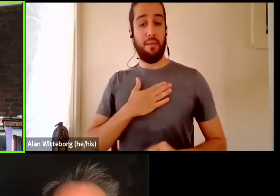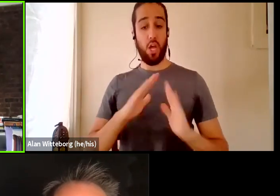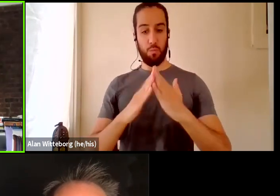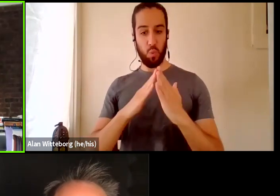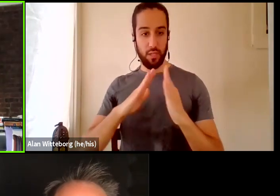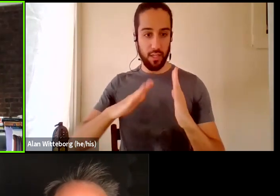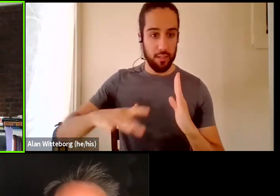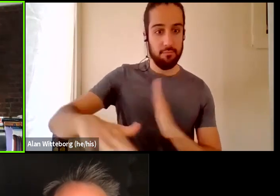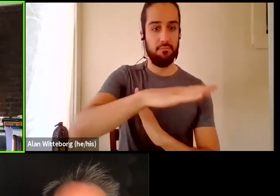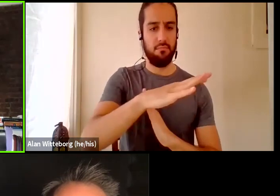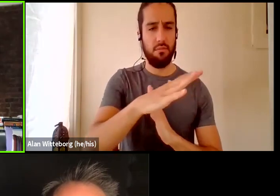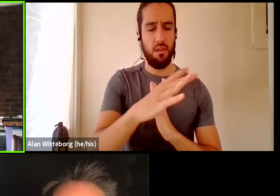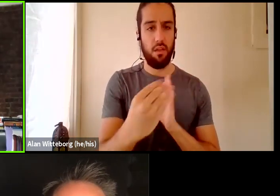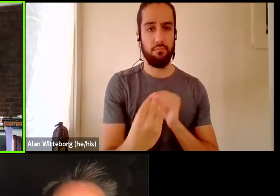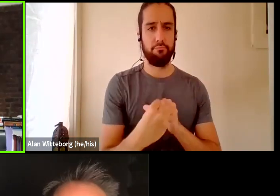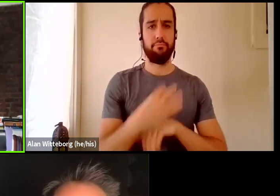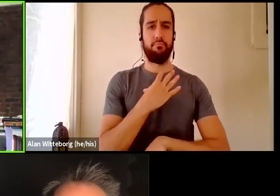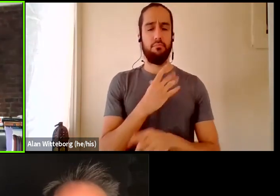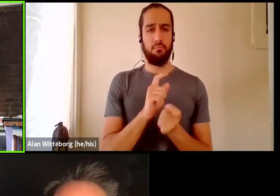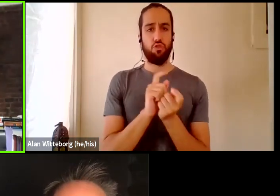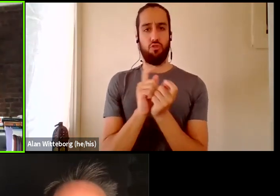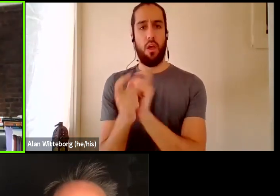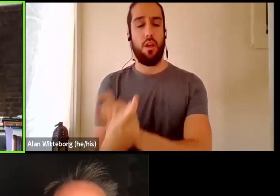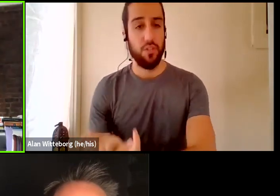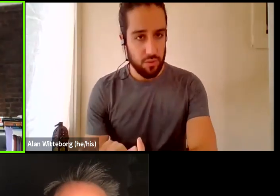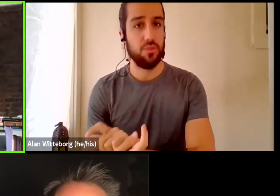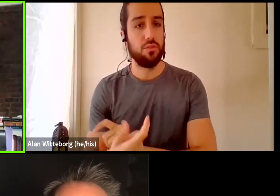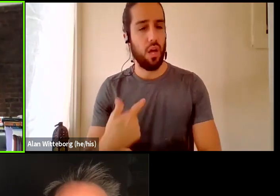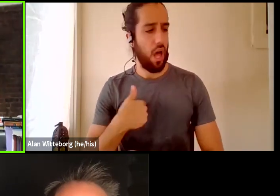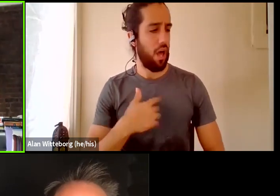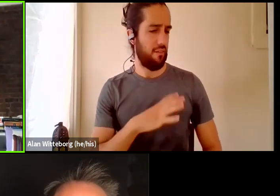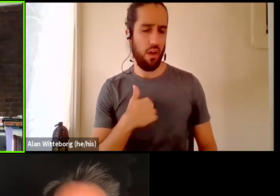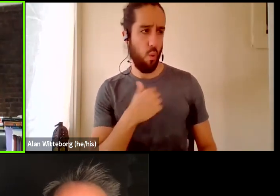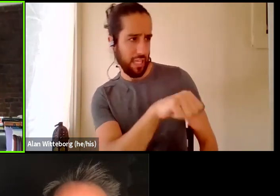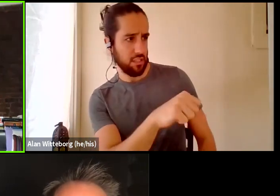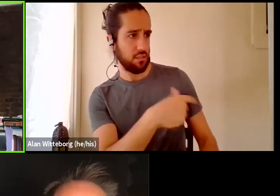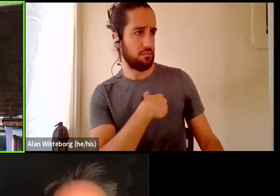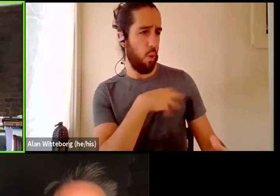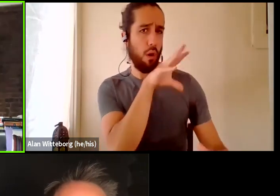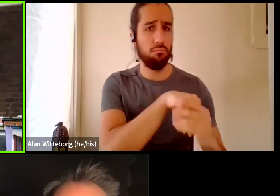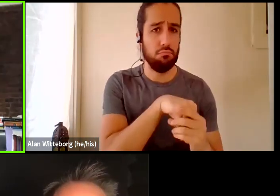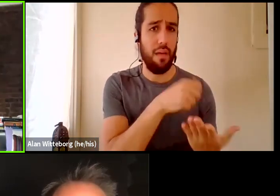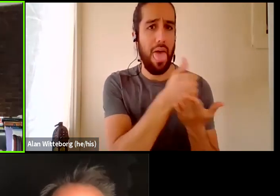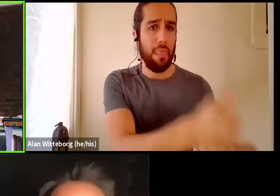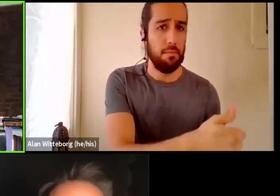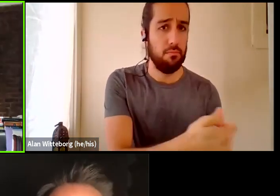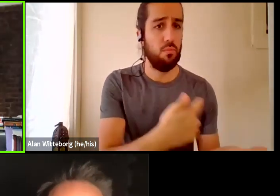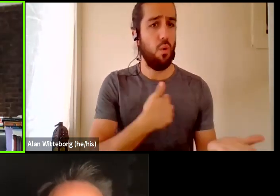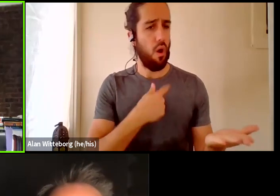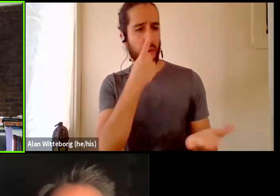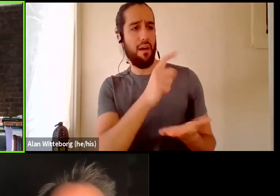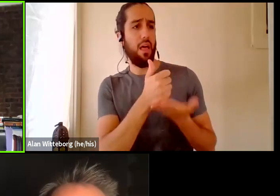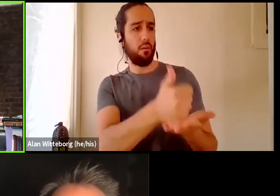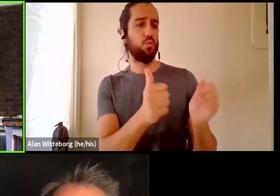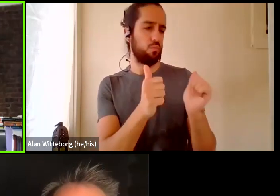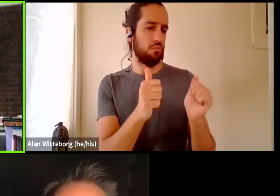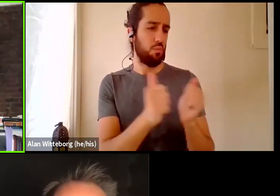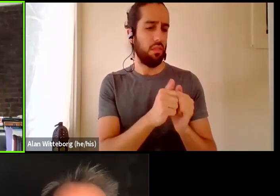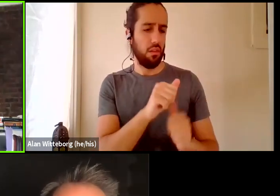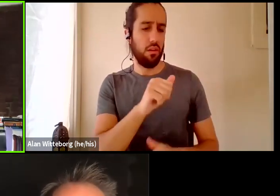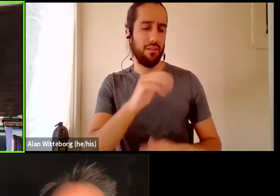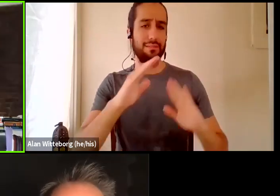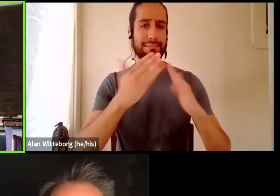to the experience of like, oh yeah, sure, Jose Cruz, I'll help you do the Neighborhood Conservatory at South Coast Rep.